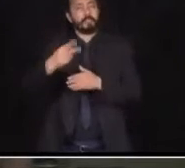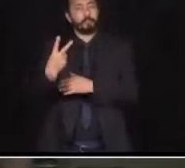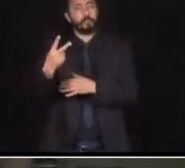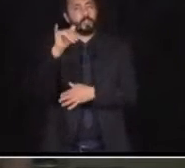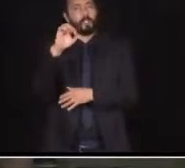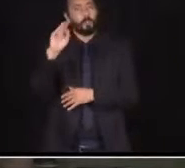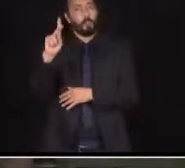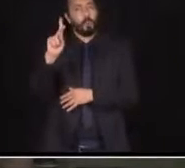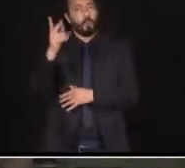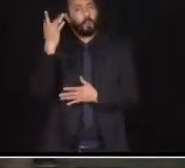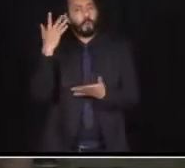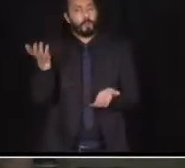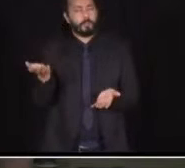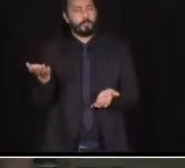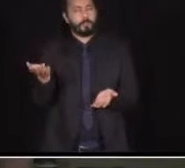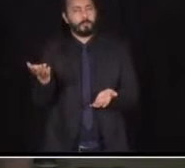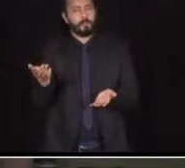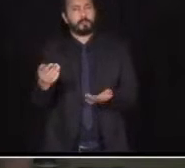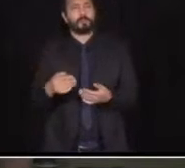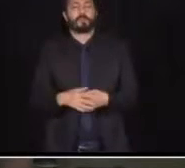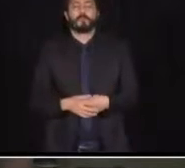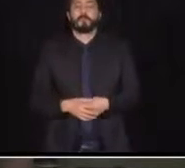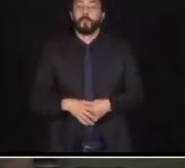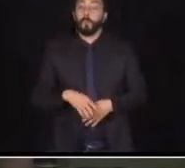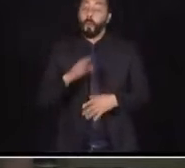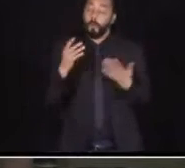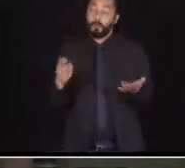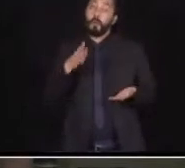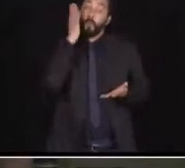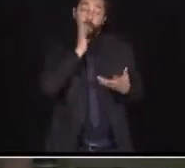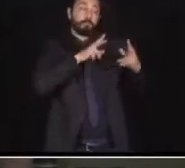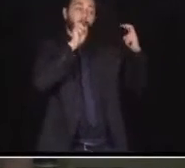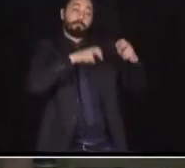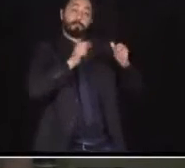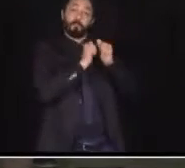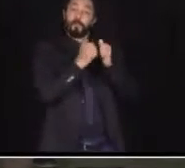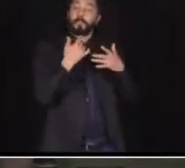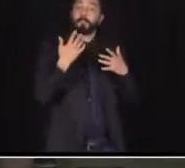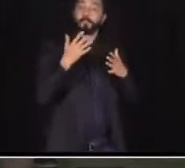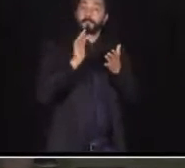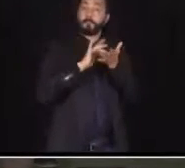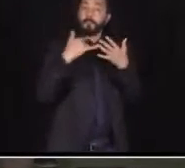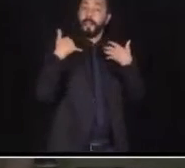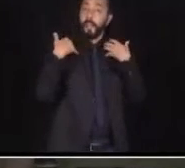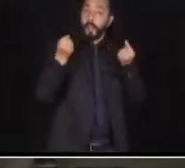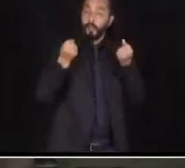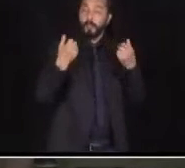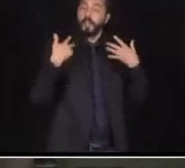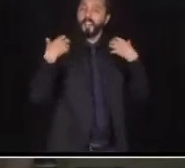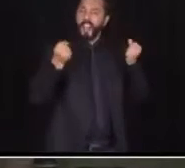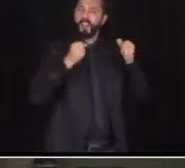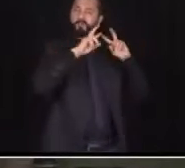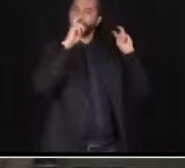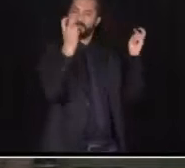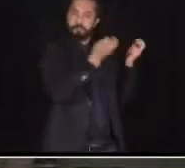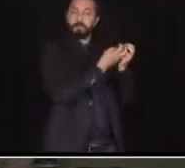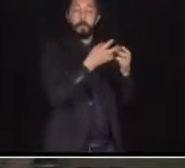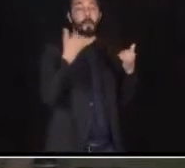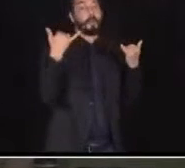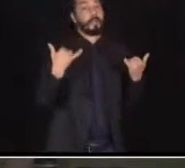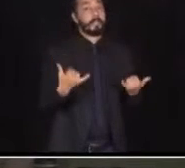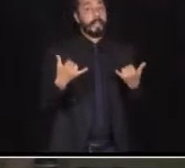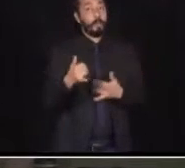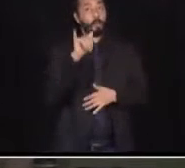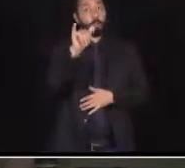sitting down again with a health table, and we have a meeting, the minister and I, after this. But yeah, York's teetering right now.